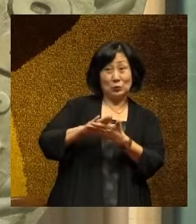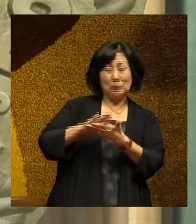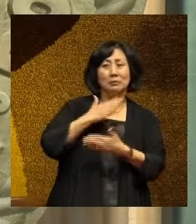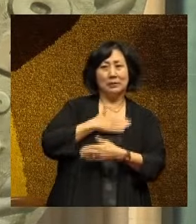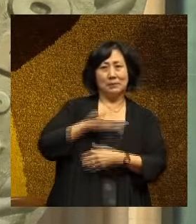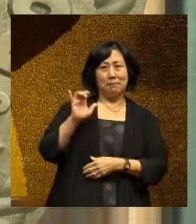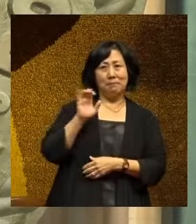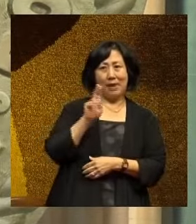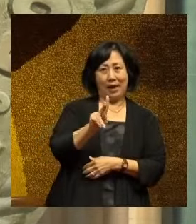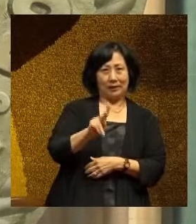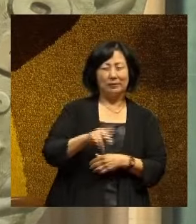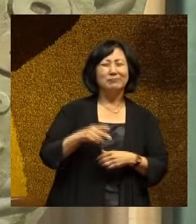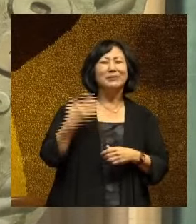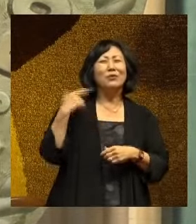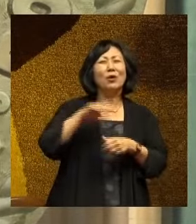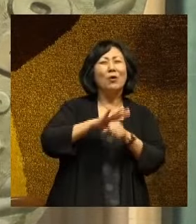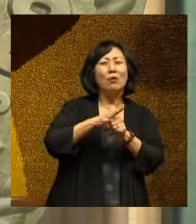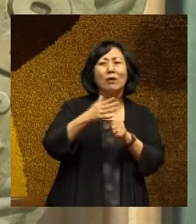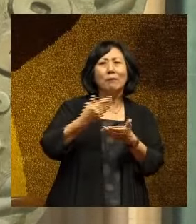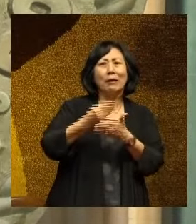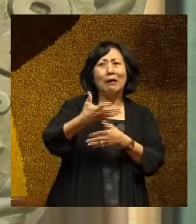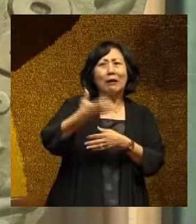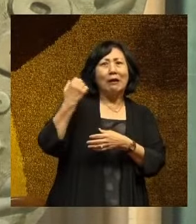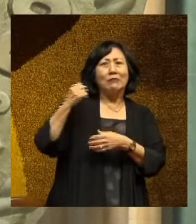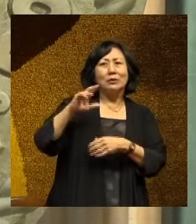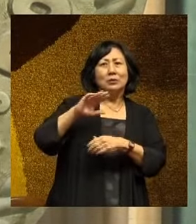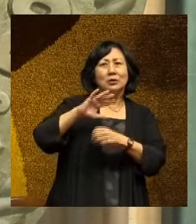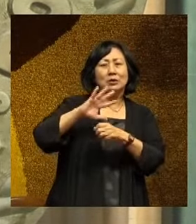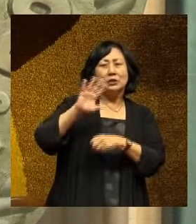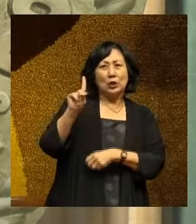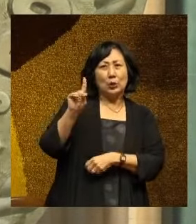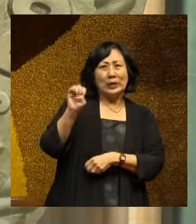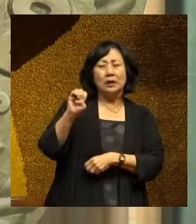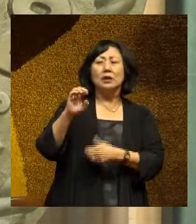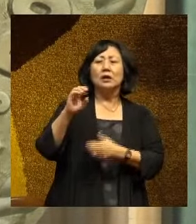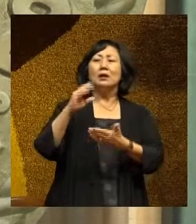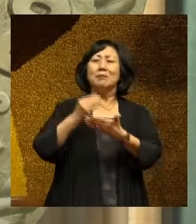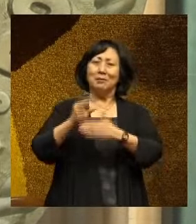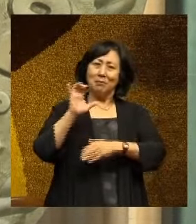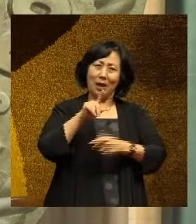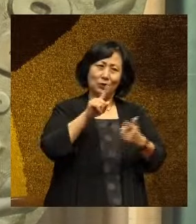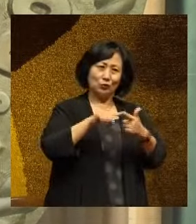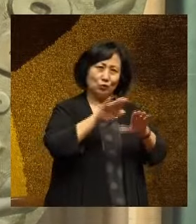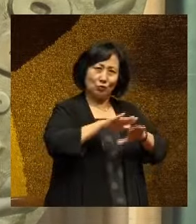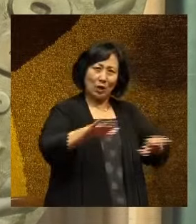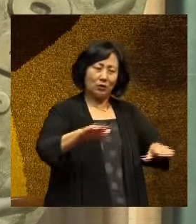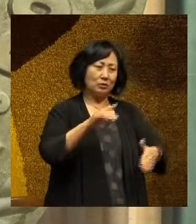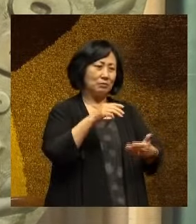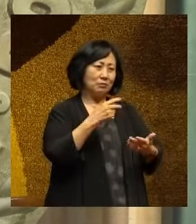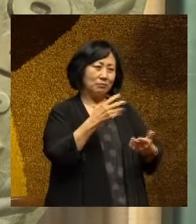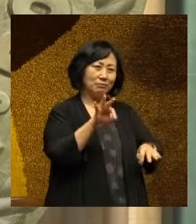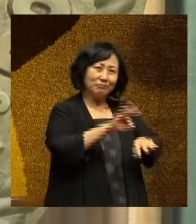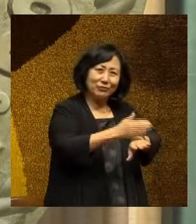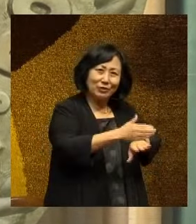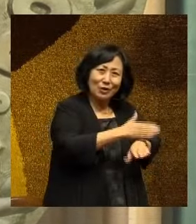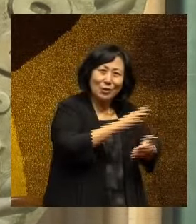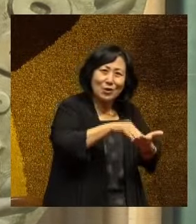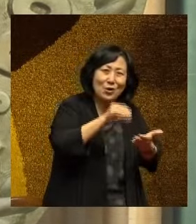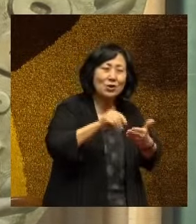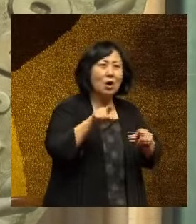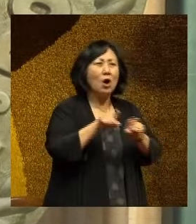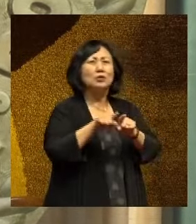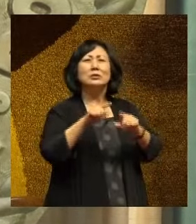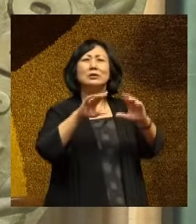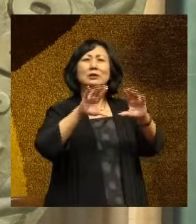pandemic for programs so important to our children's learning and for the upkeep of their classrooms.